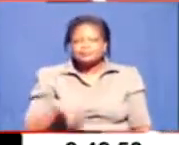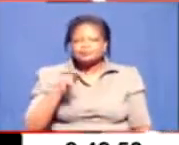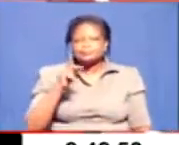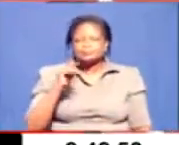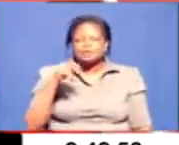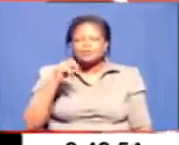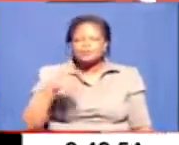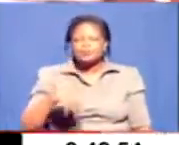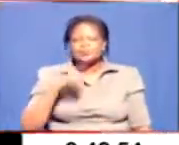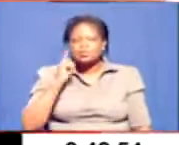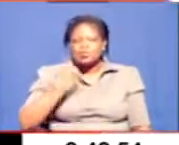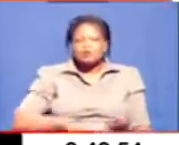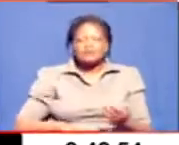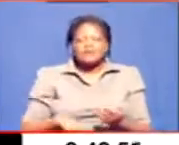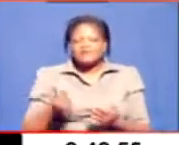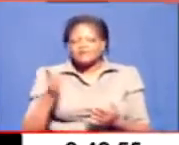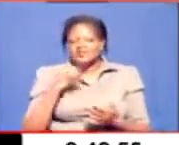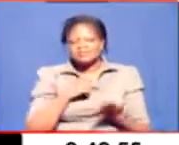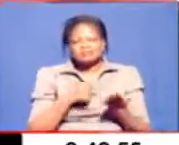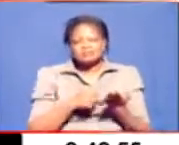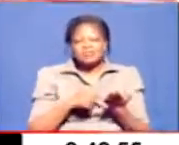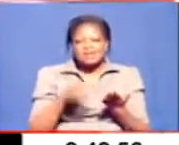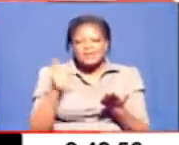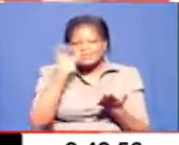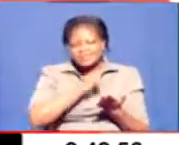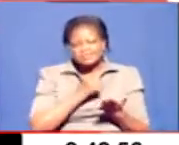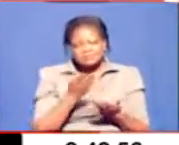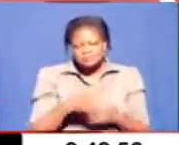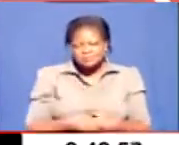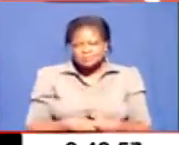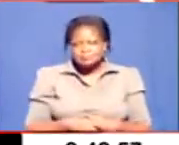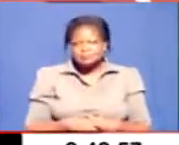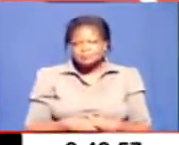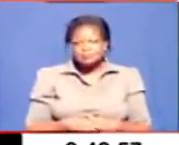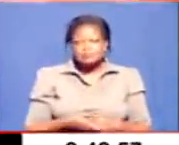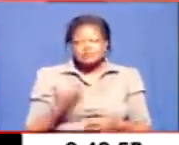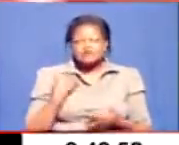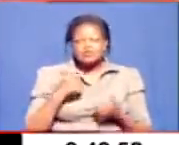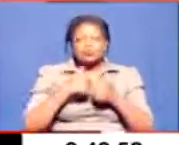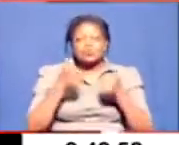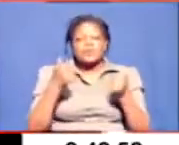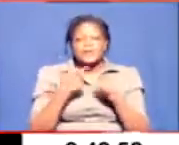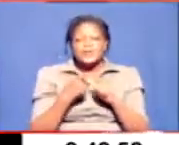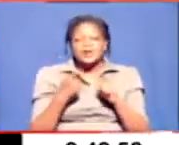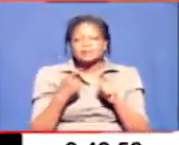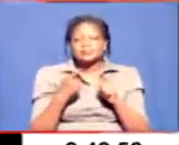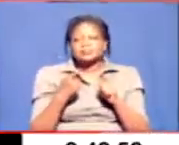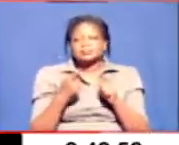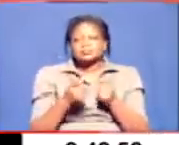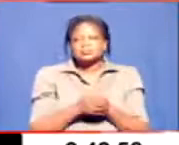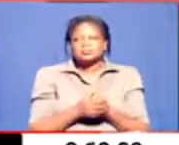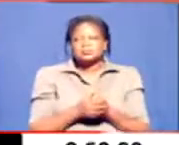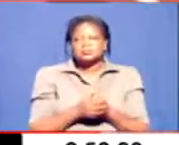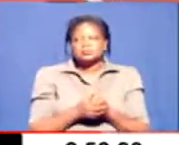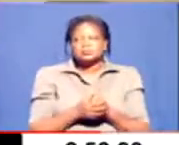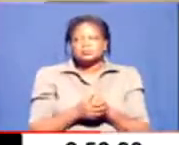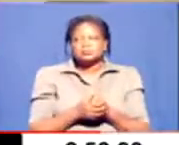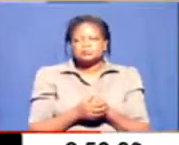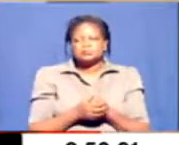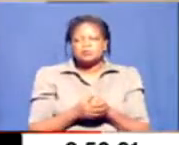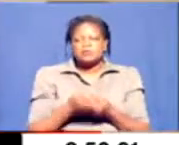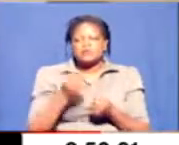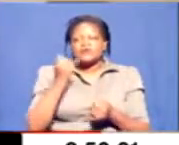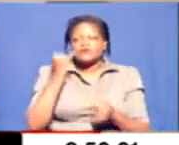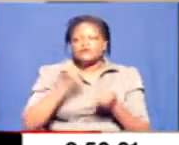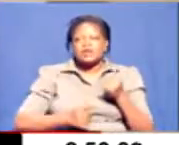finishing technique for missing out on the podium. Mimi mwili wangu ilikuwa sawa, lakini kwa ile lap ya mwisho ambayo ni kick